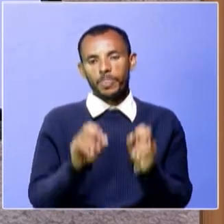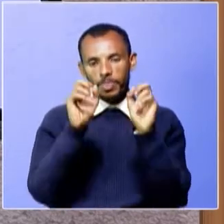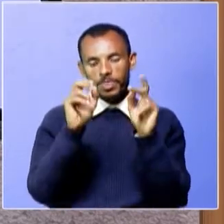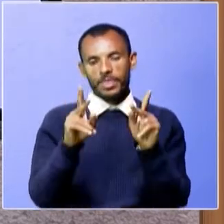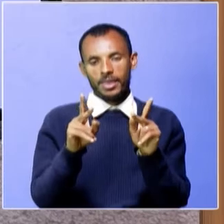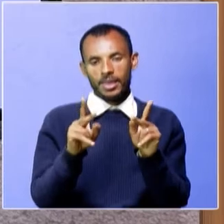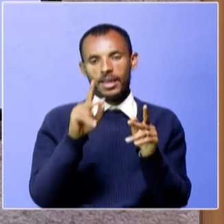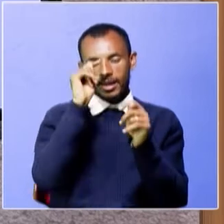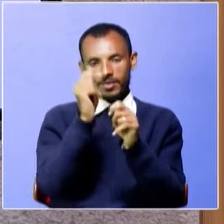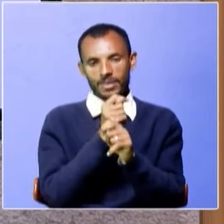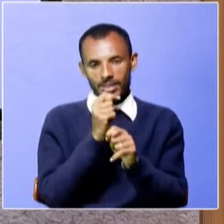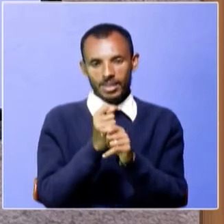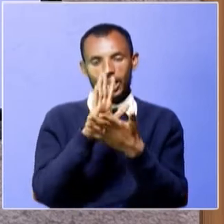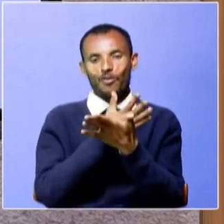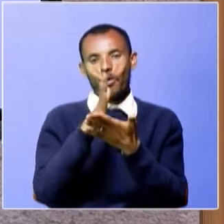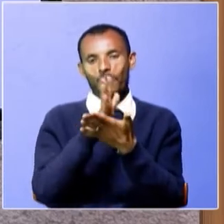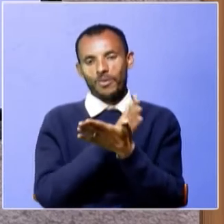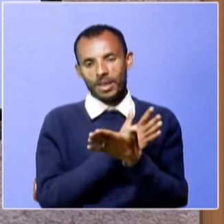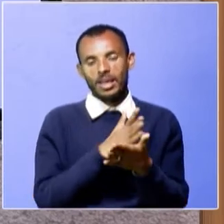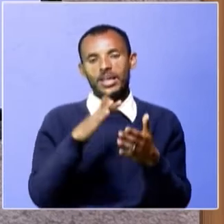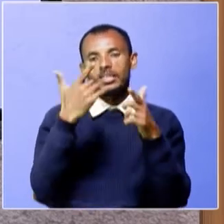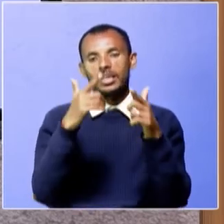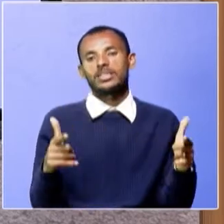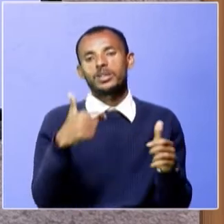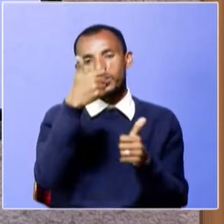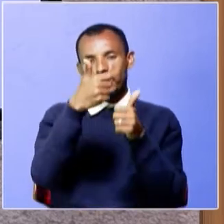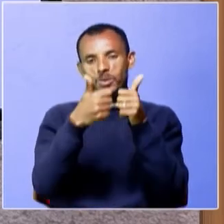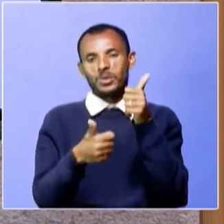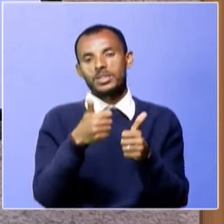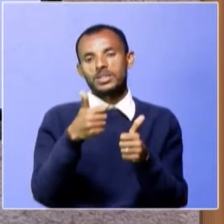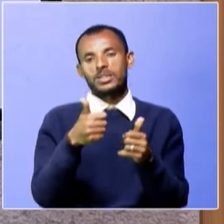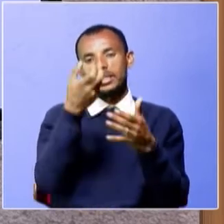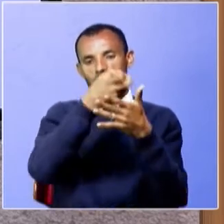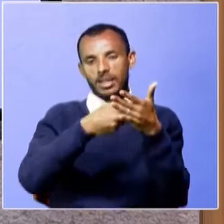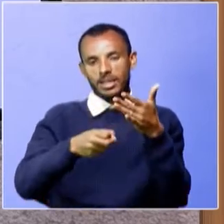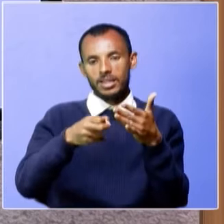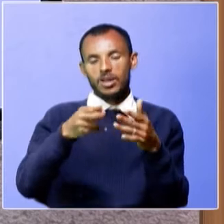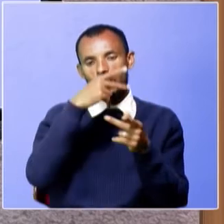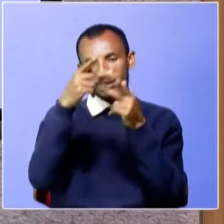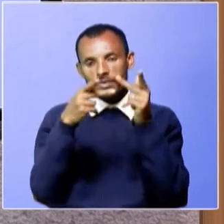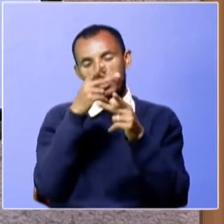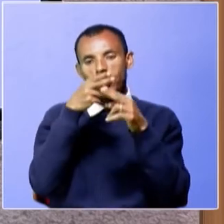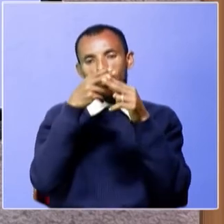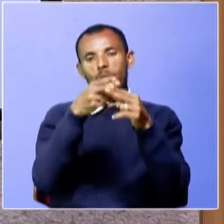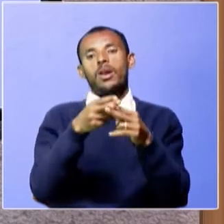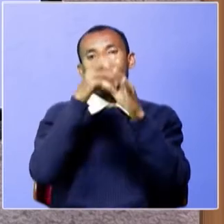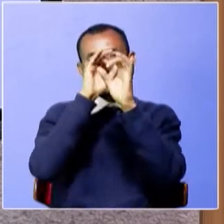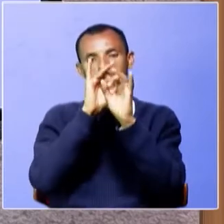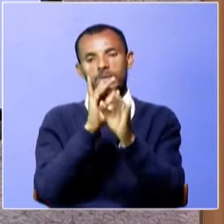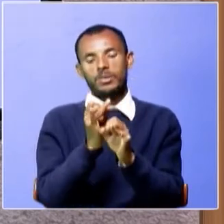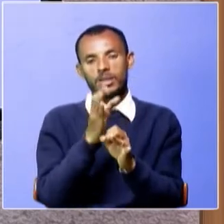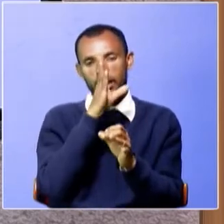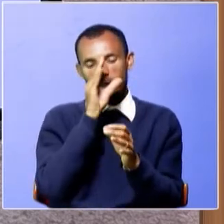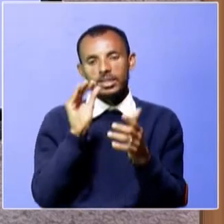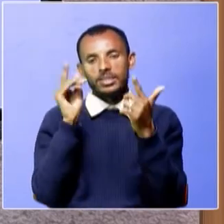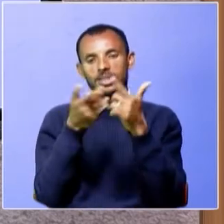Okay, an activity involving a chance in which results are observed is called an experiment.